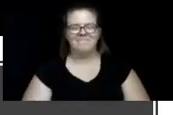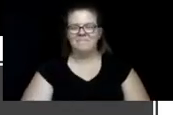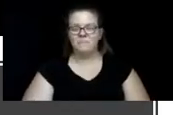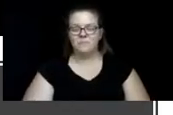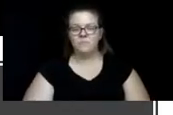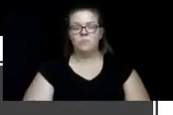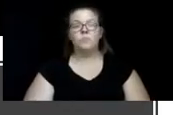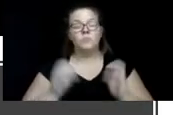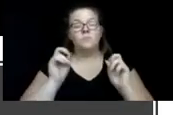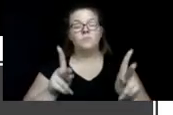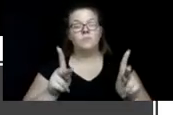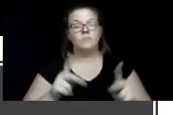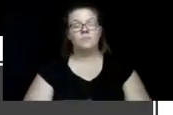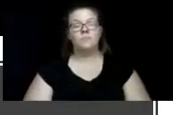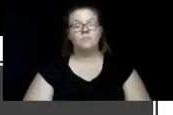All right. So the